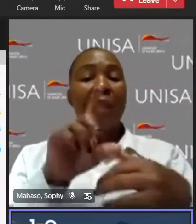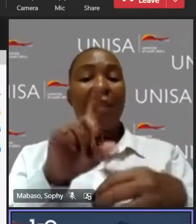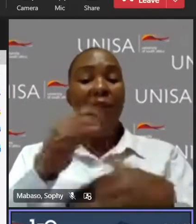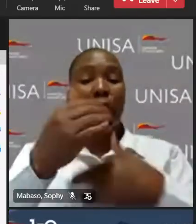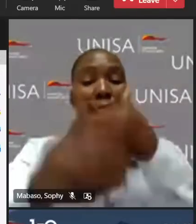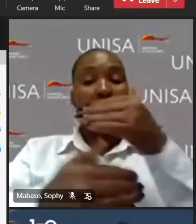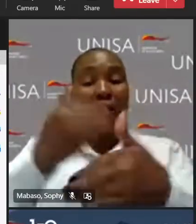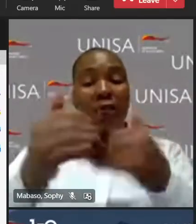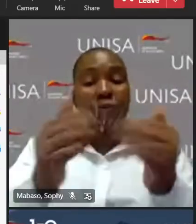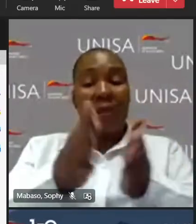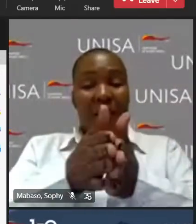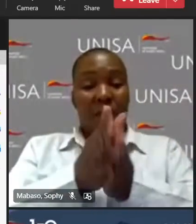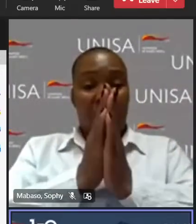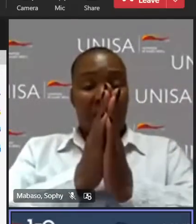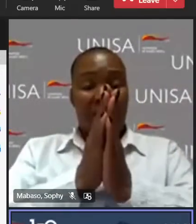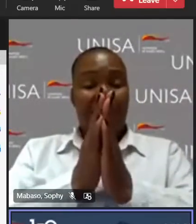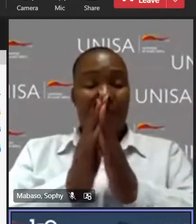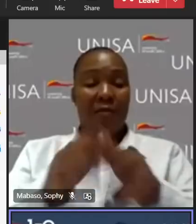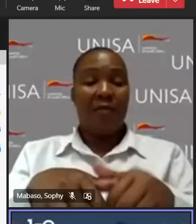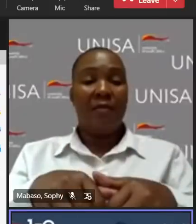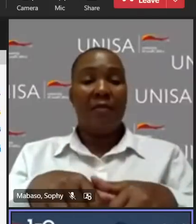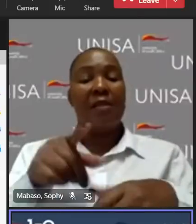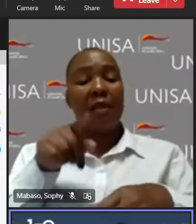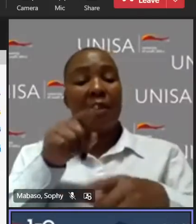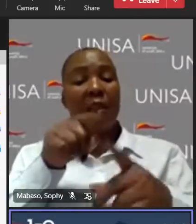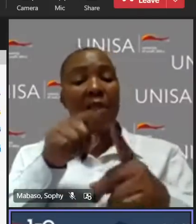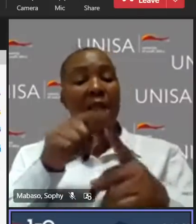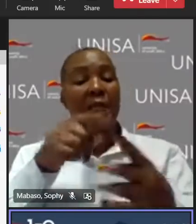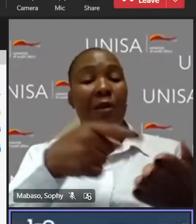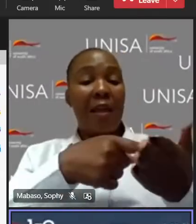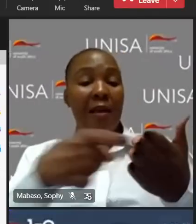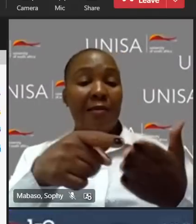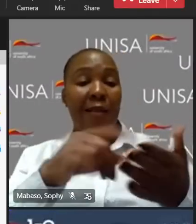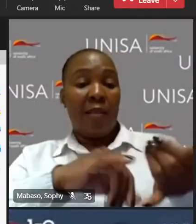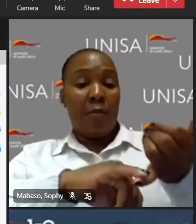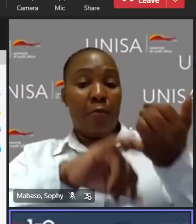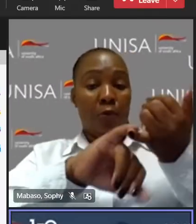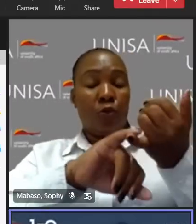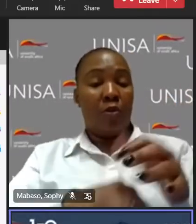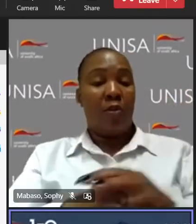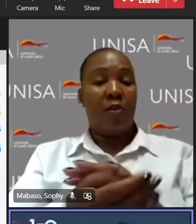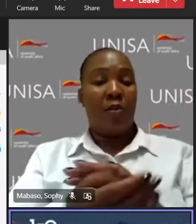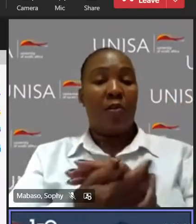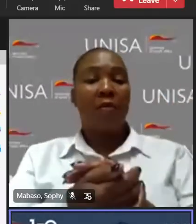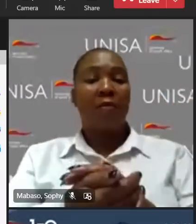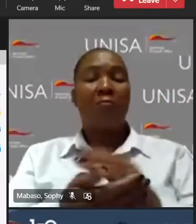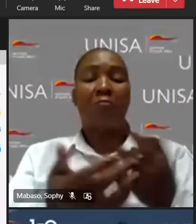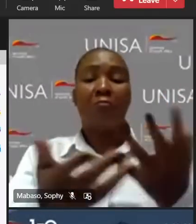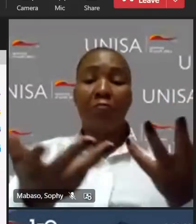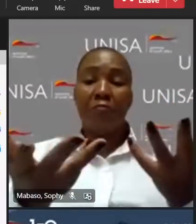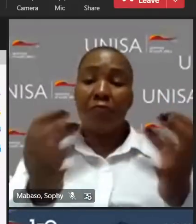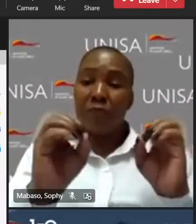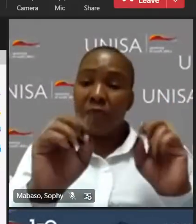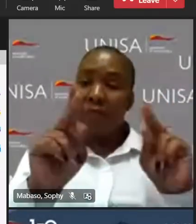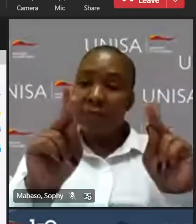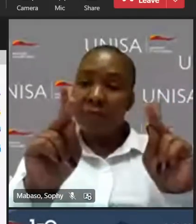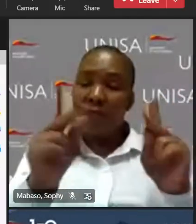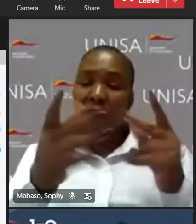request, it will actually cancel the module. All right.